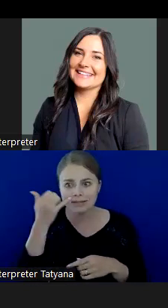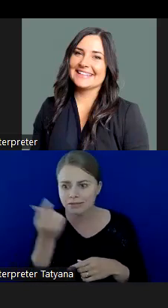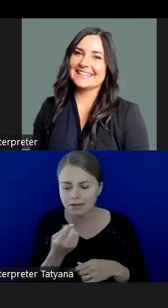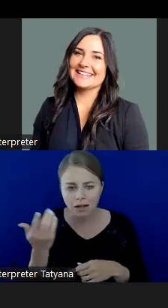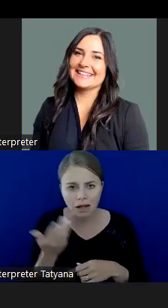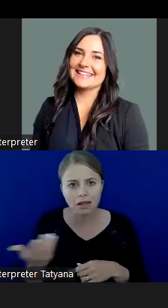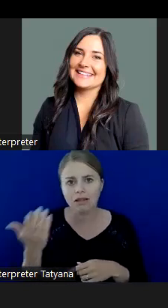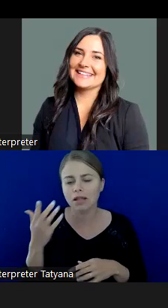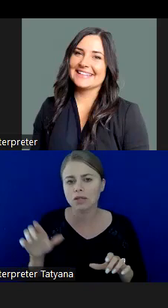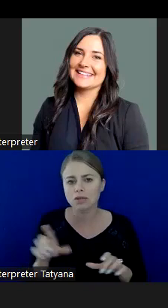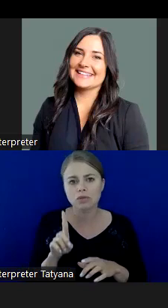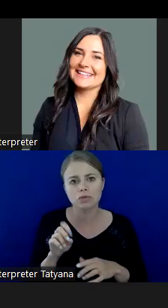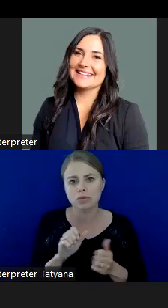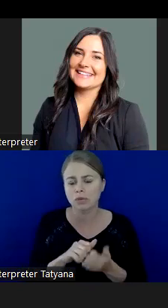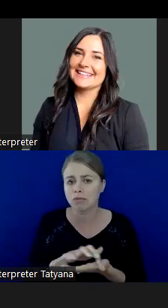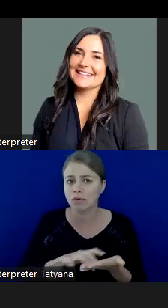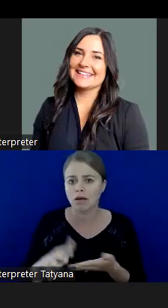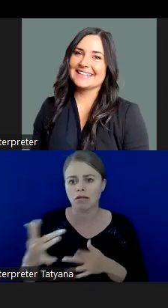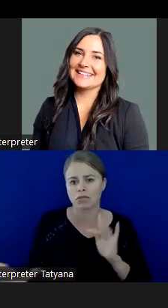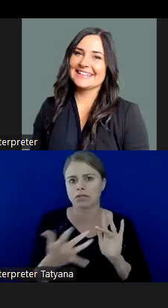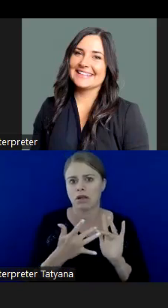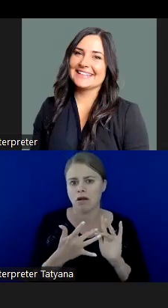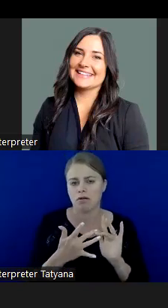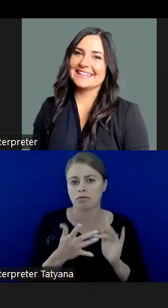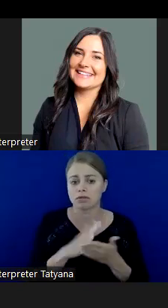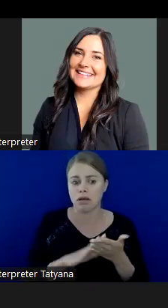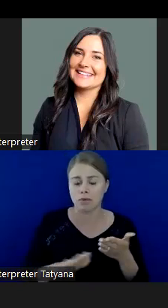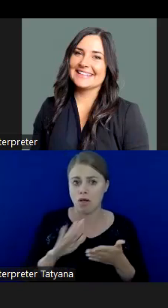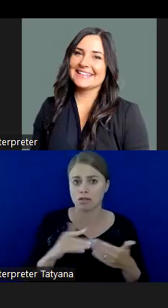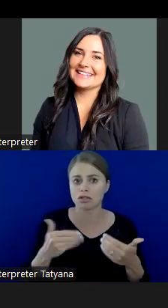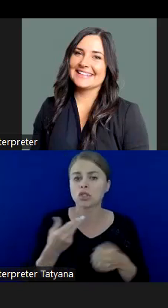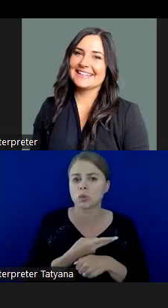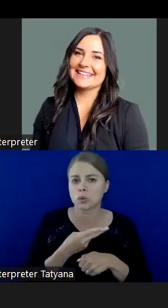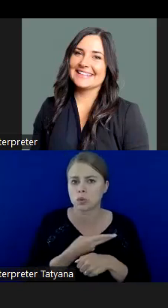media, feel free to loop us in. There are some colleges that have actually used us